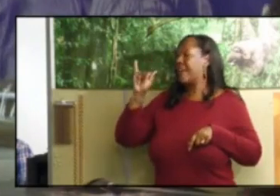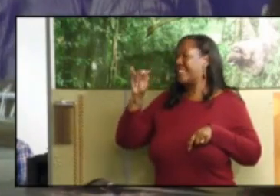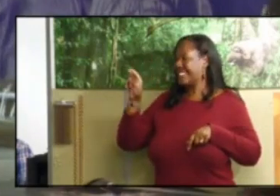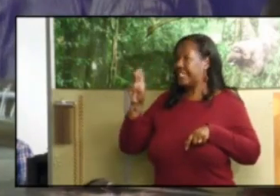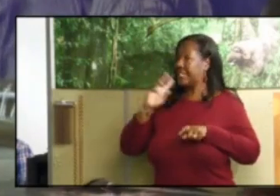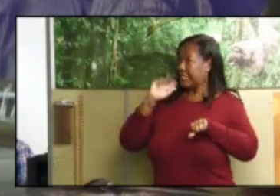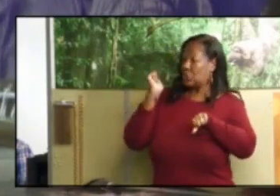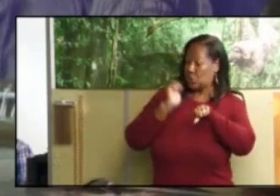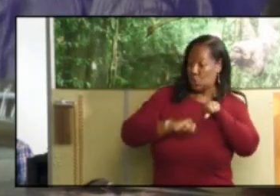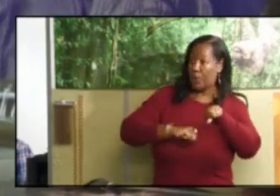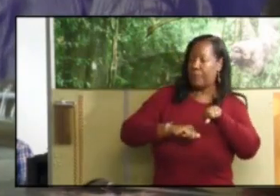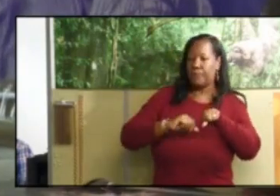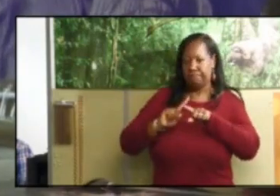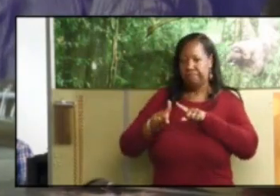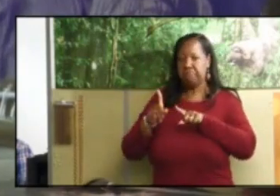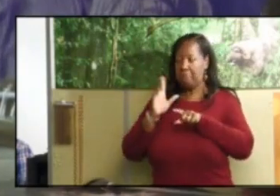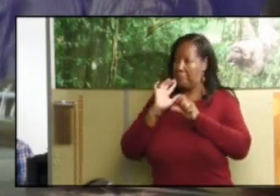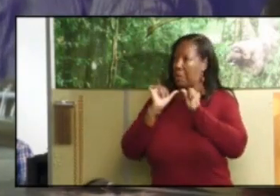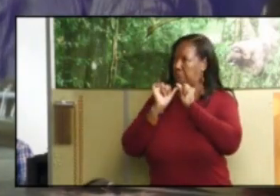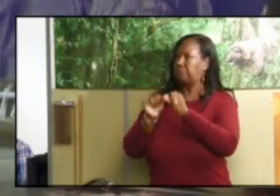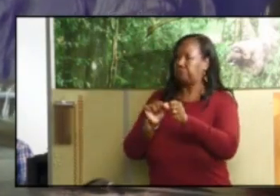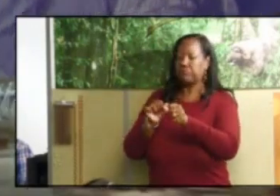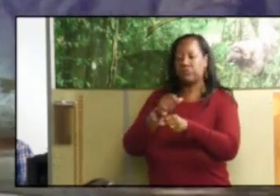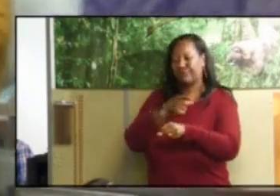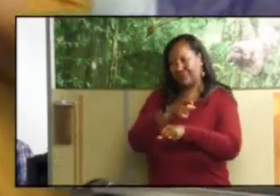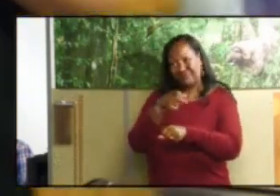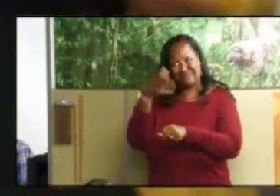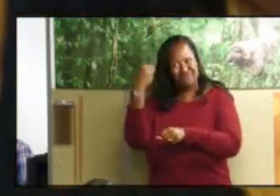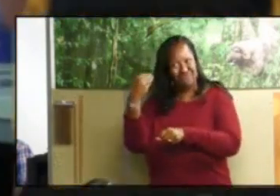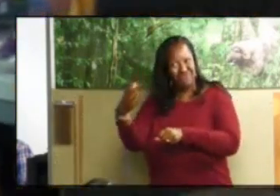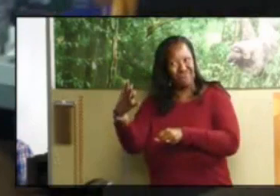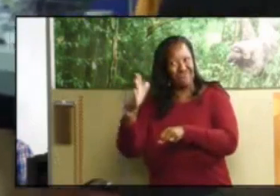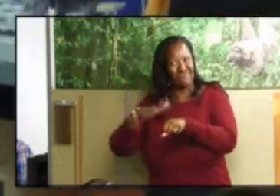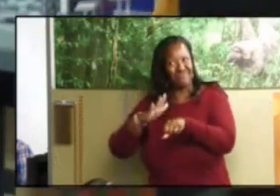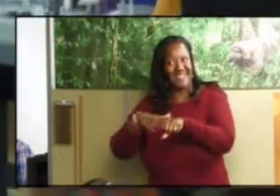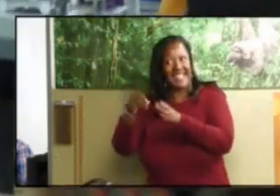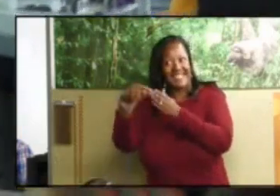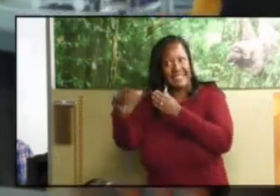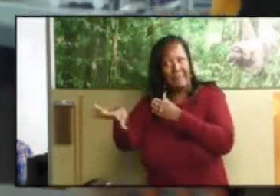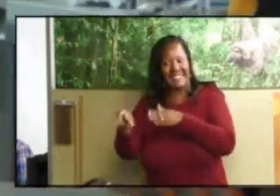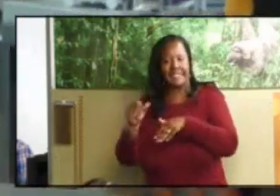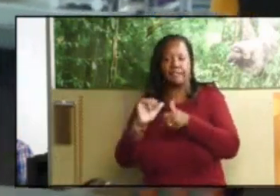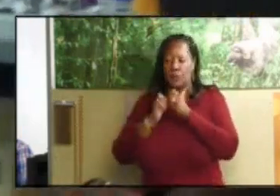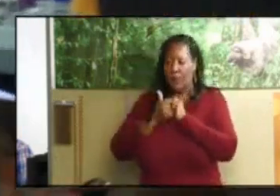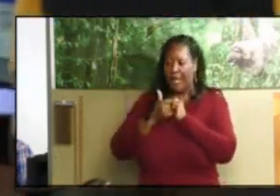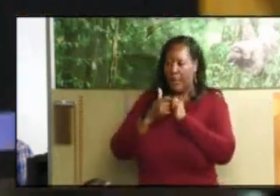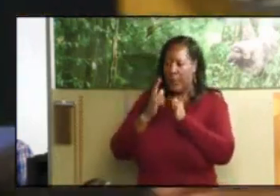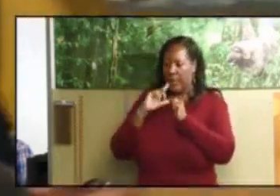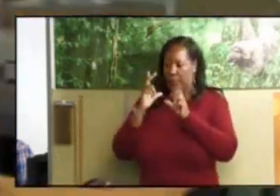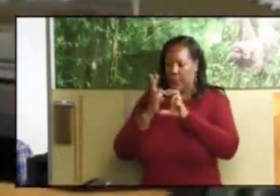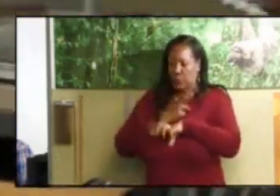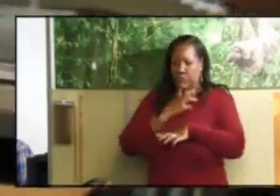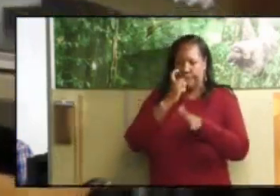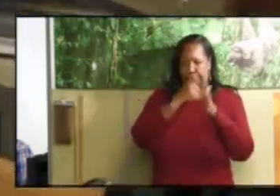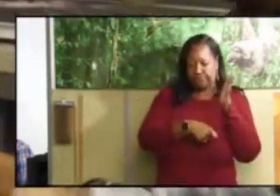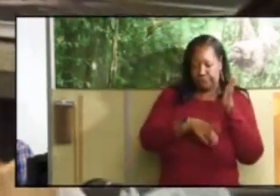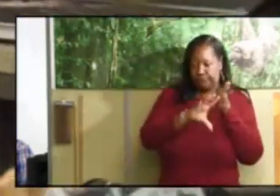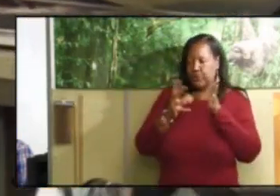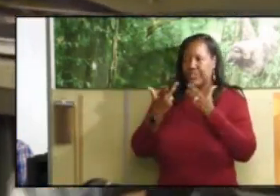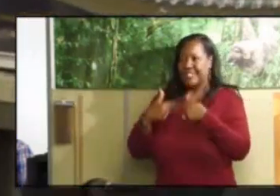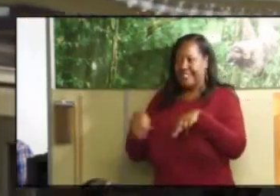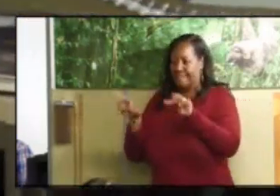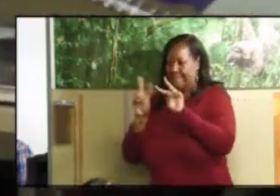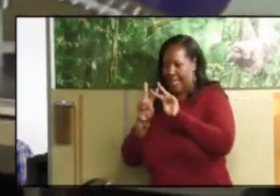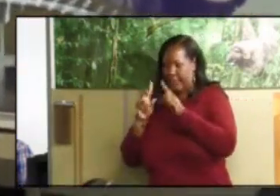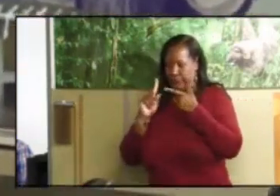but very expensive. So thinking about how could we use cost and value engineering strategies to